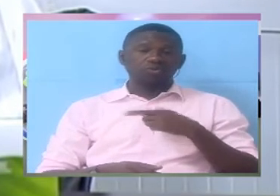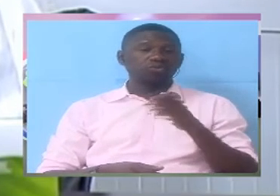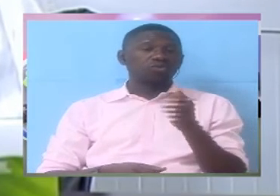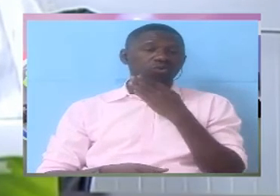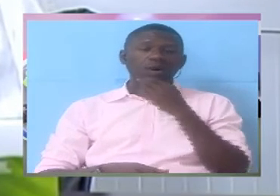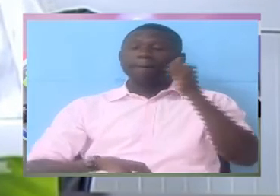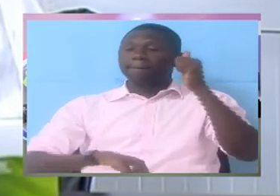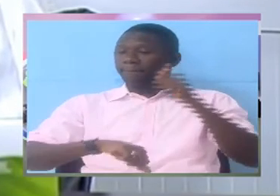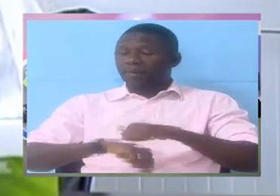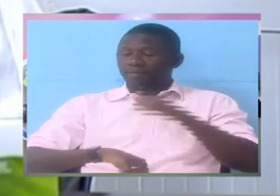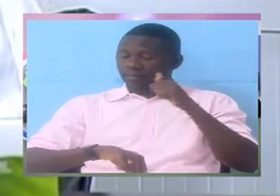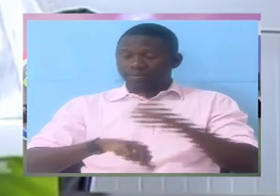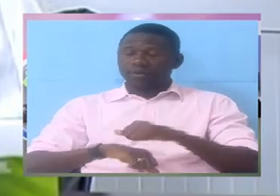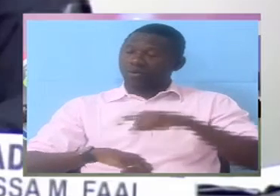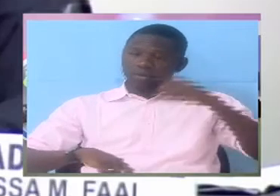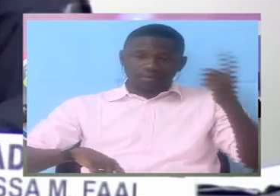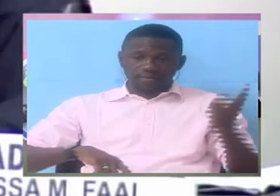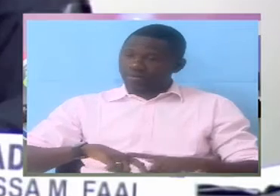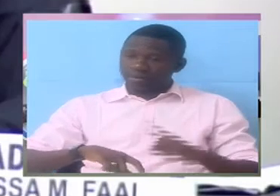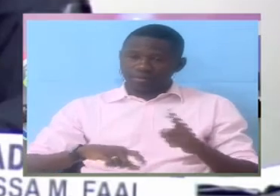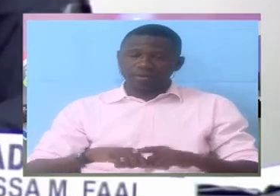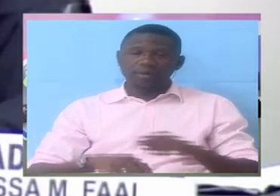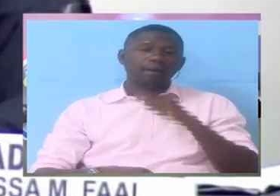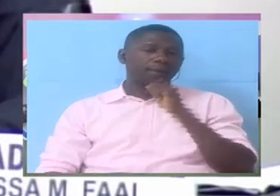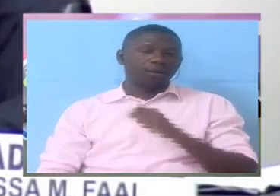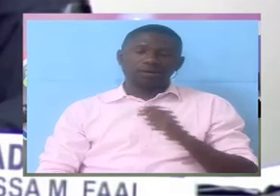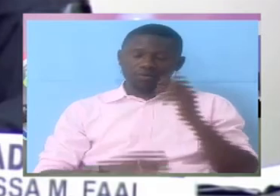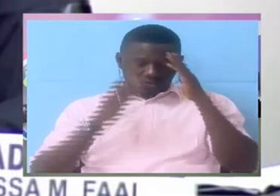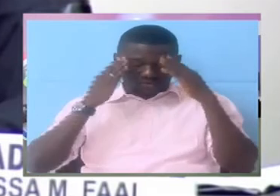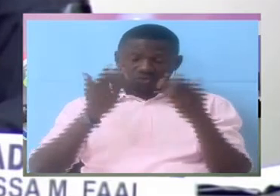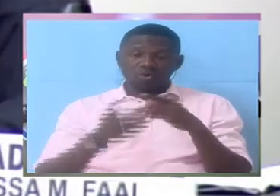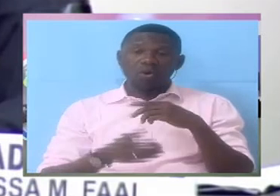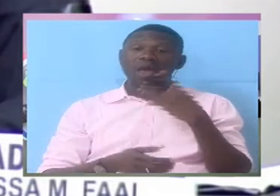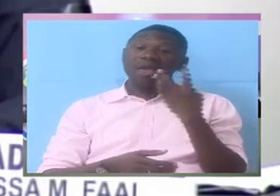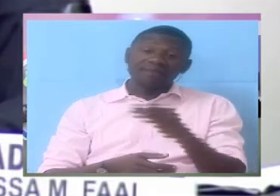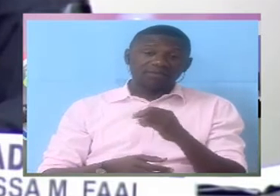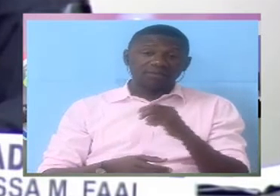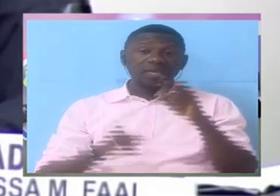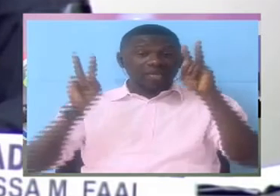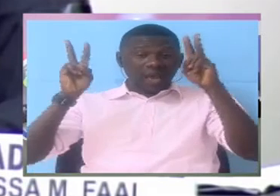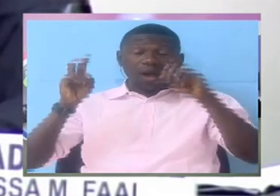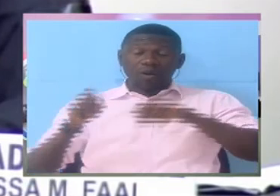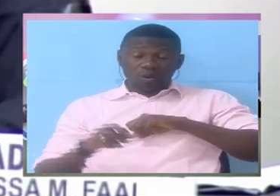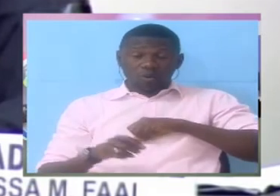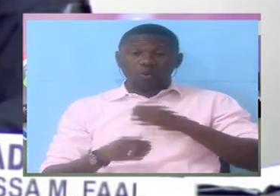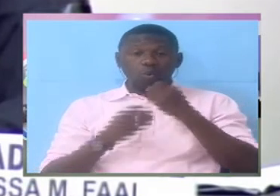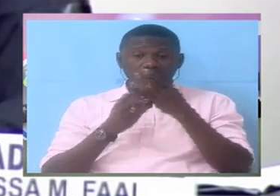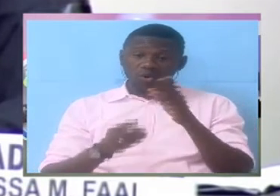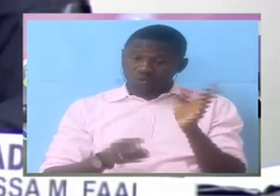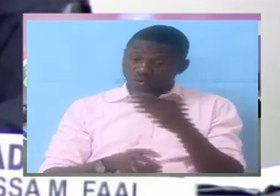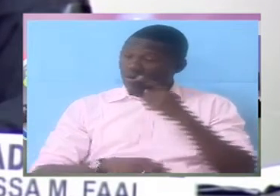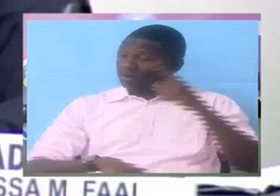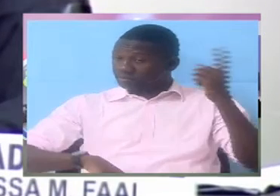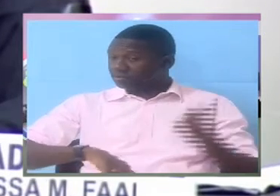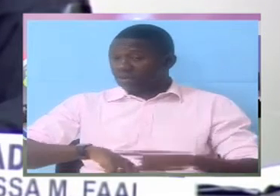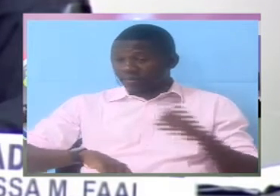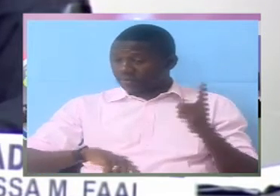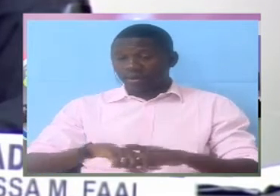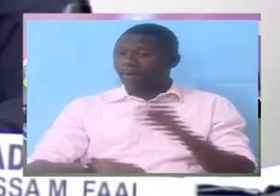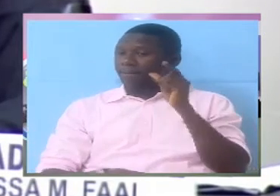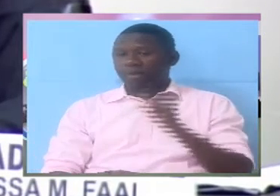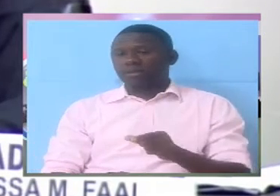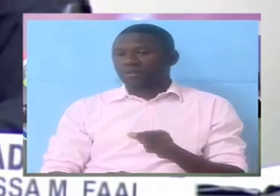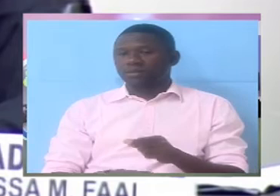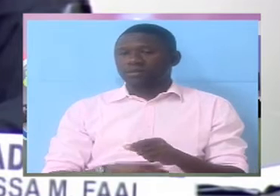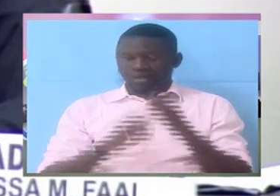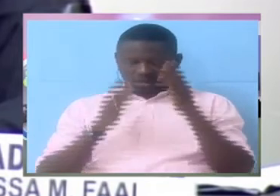Digal. Among them, made four. Men who tata Serigne Digal muta for President Yaya Jammeh fong. Ateleo kangodi wulula.